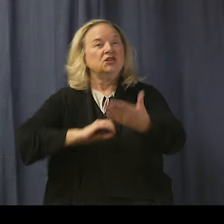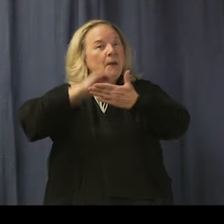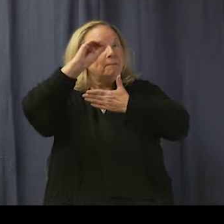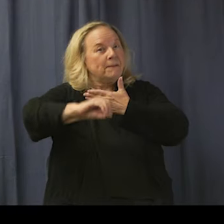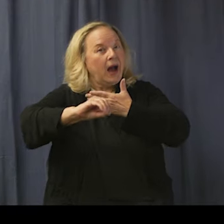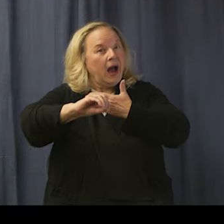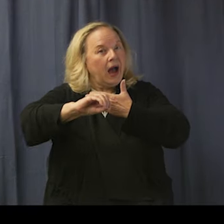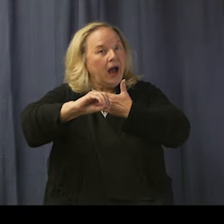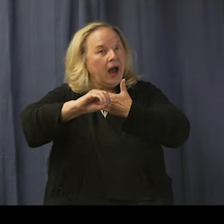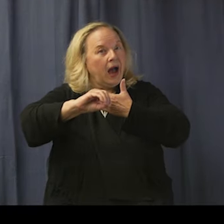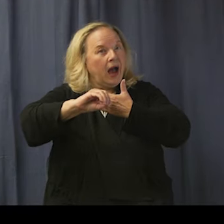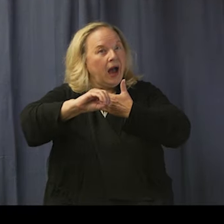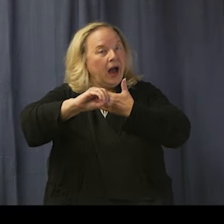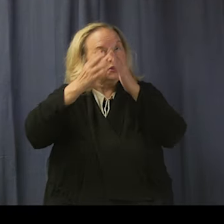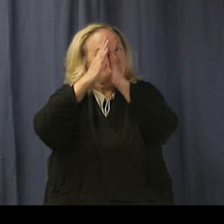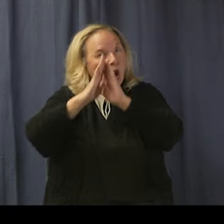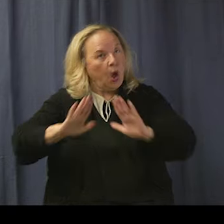Shabbat Shalom, everybody.